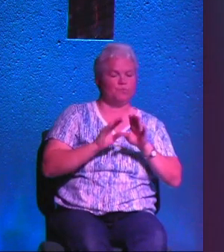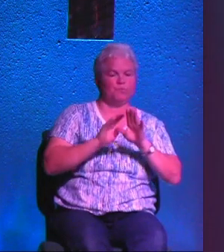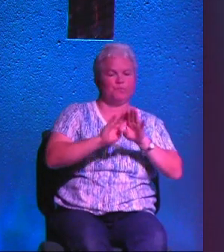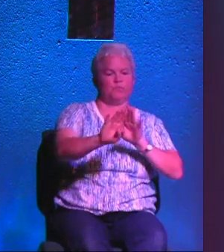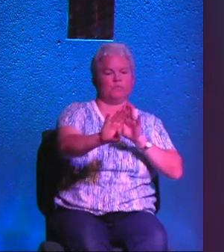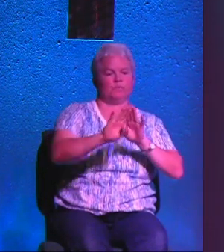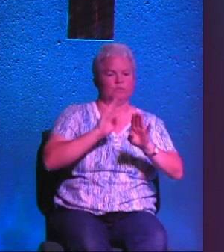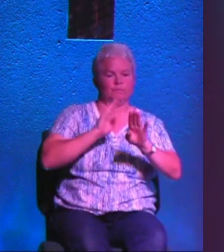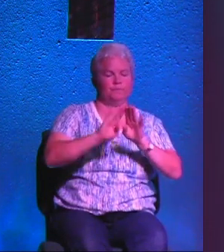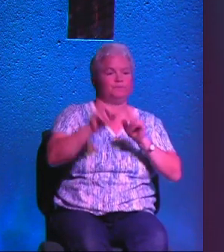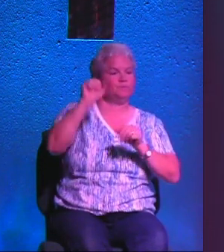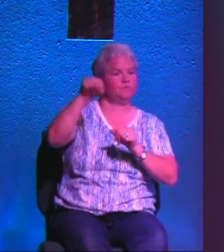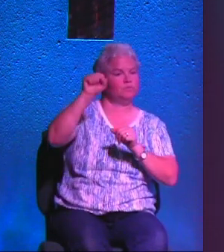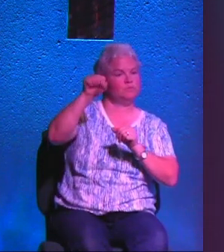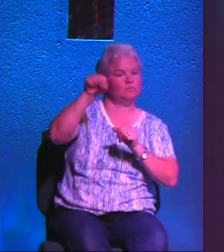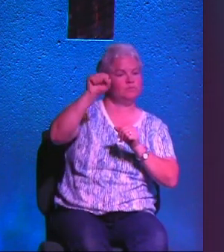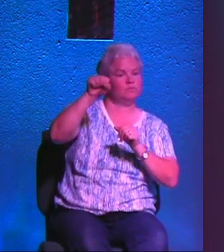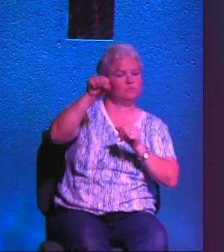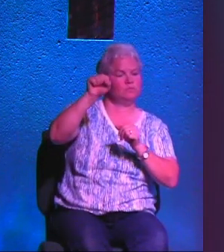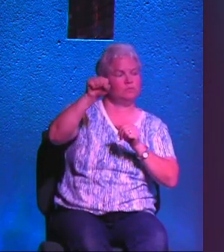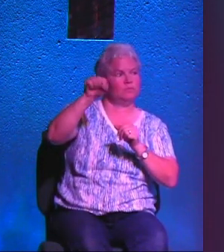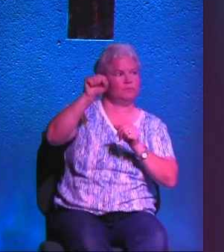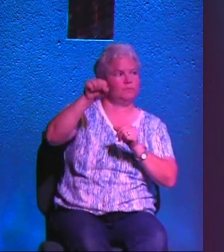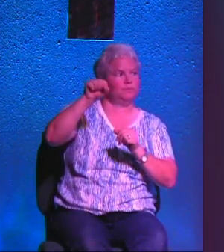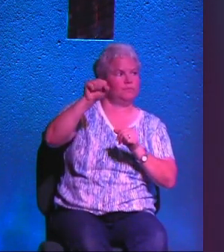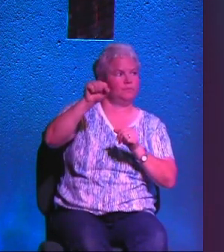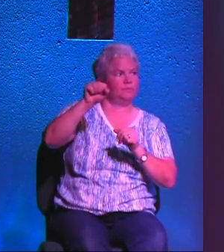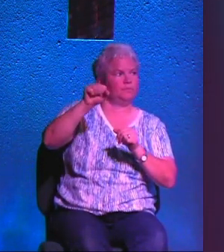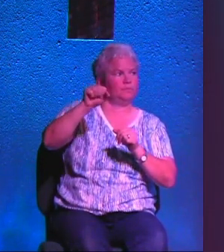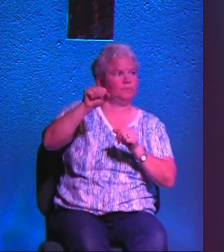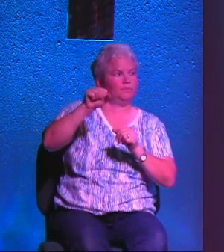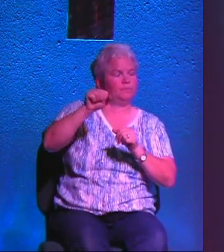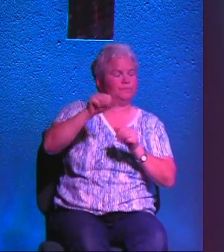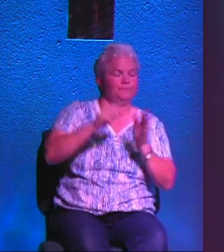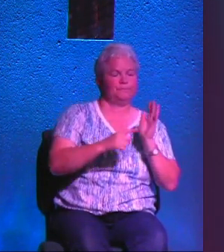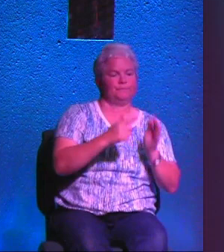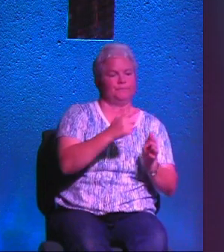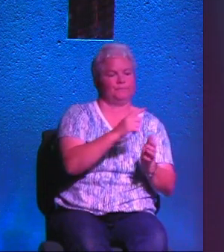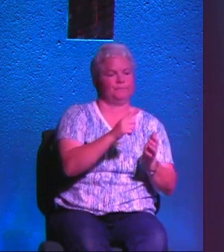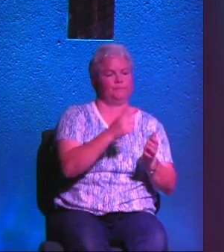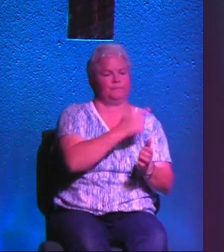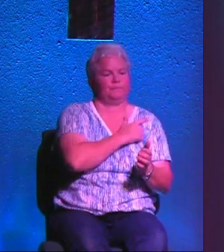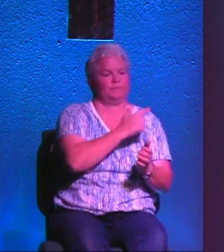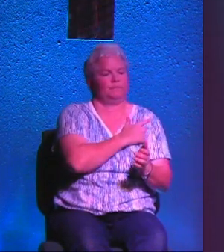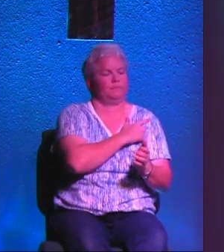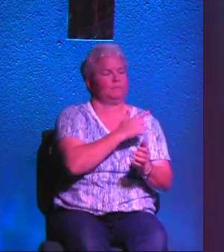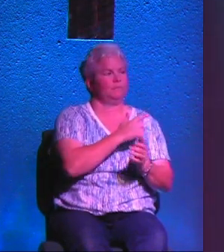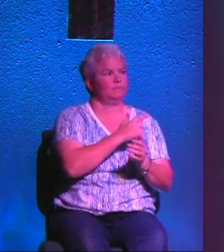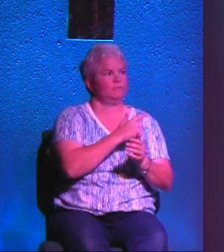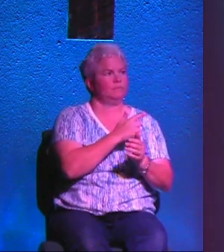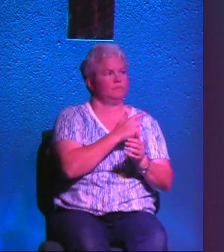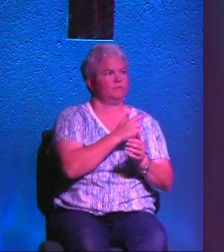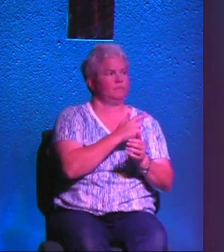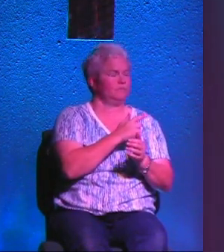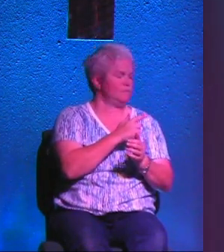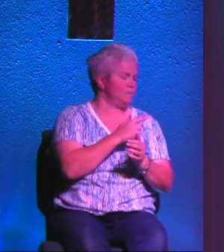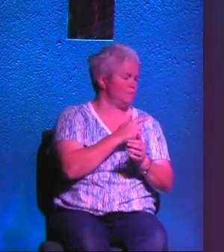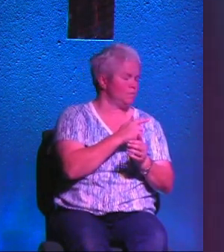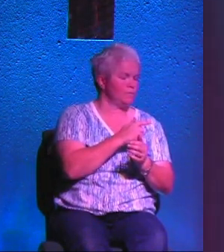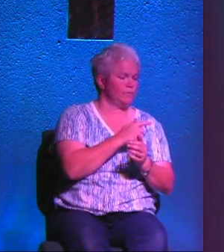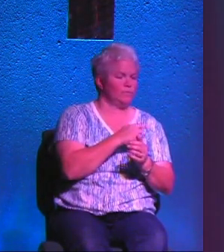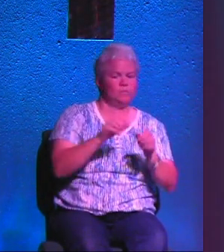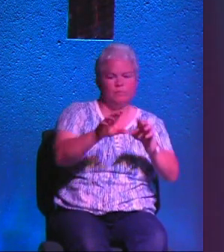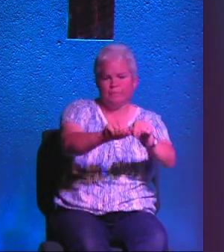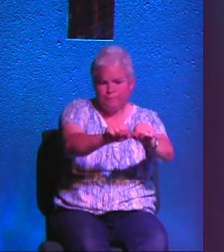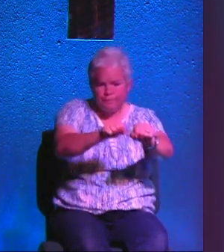and knock. We need to get up out of our laziness. We need to walk away from our human nature.